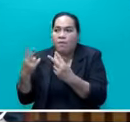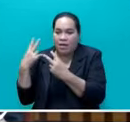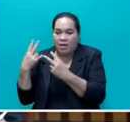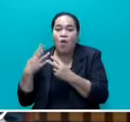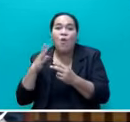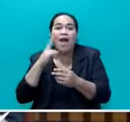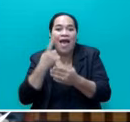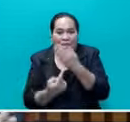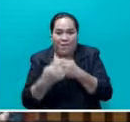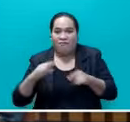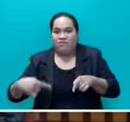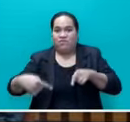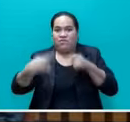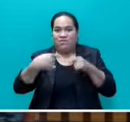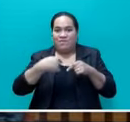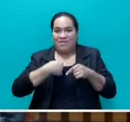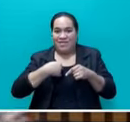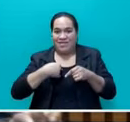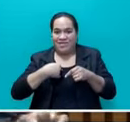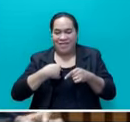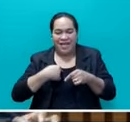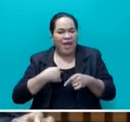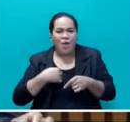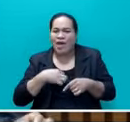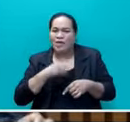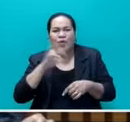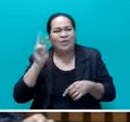me, which was totally unnecessary,